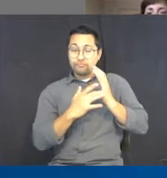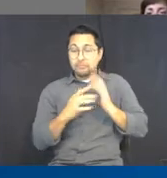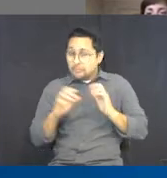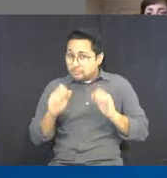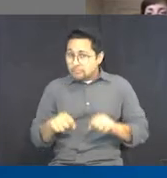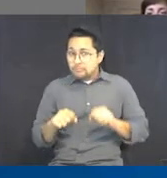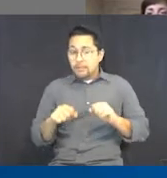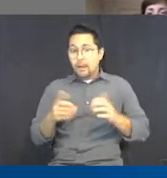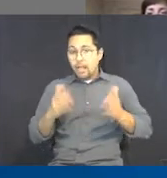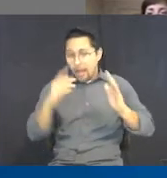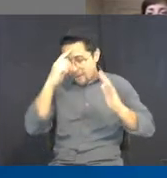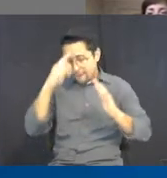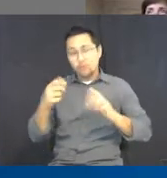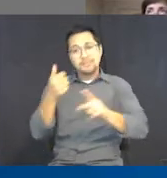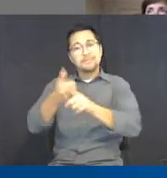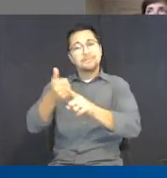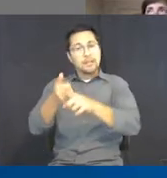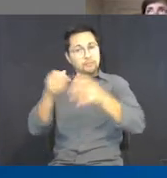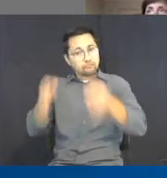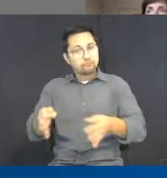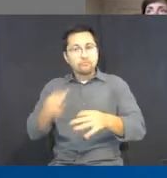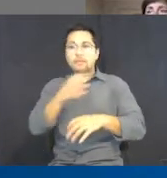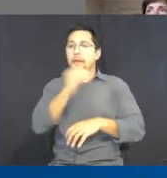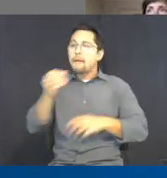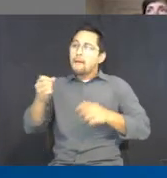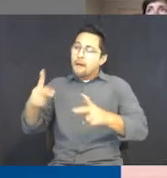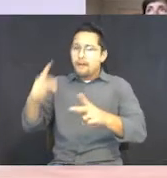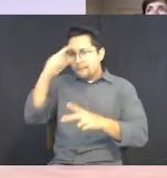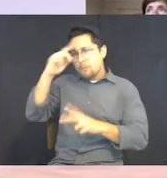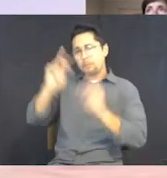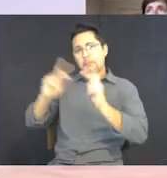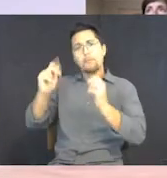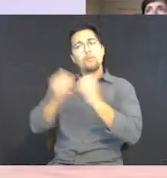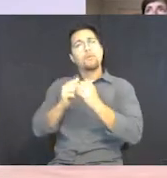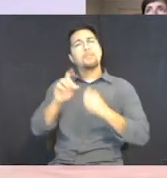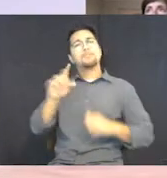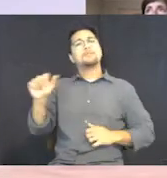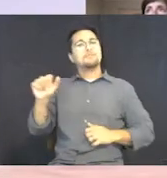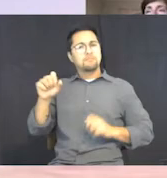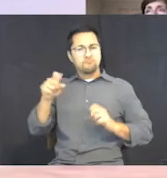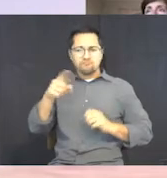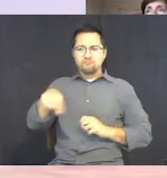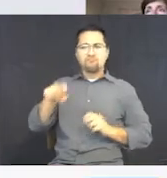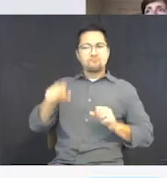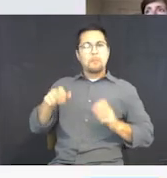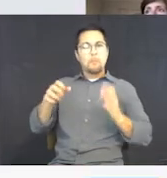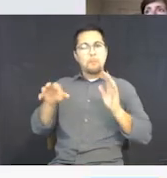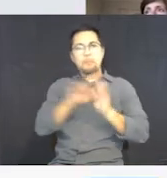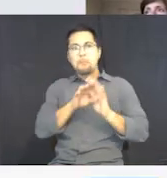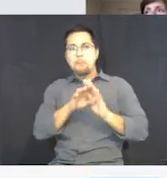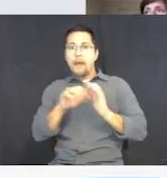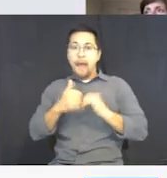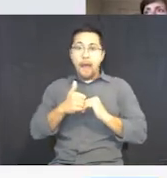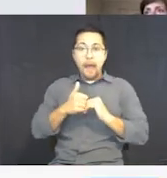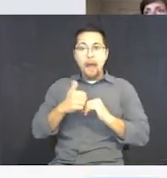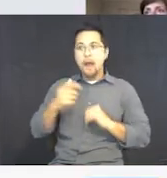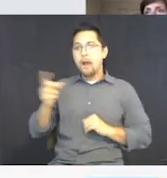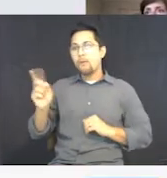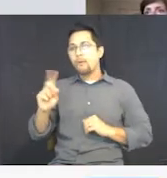So now I'm going to introduce you to Steve.